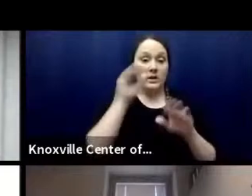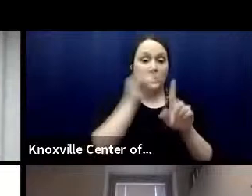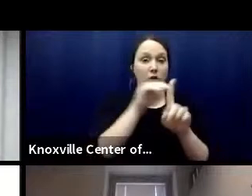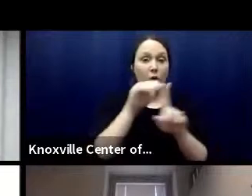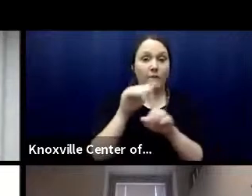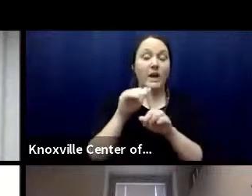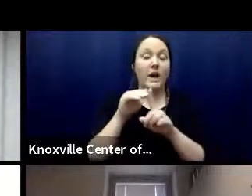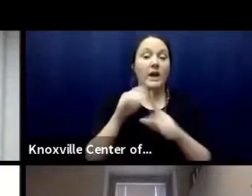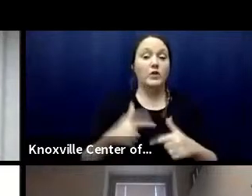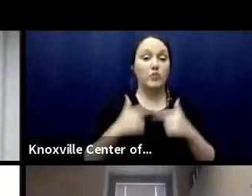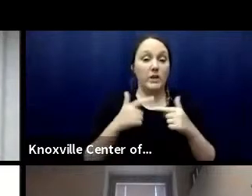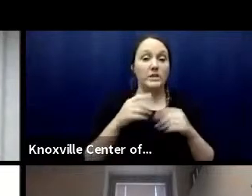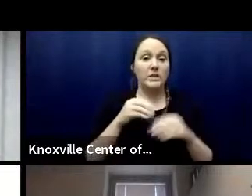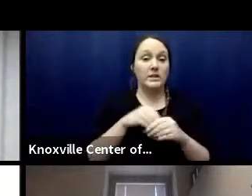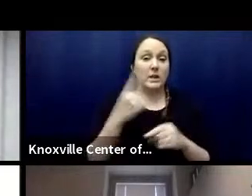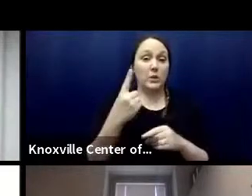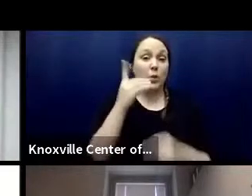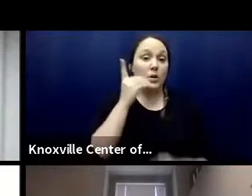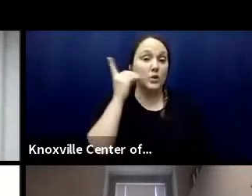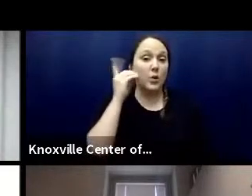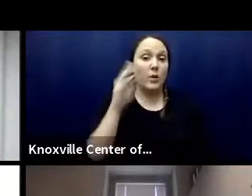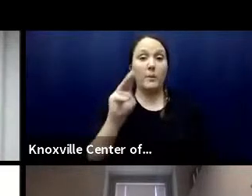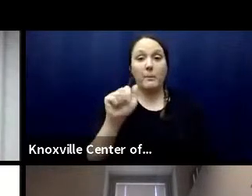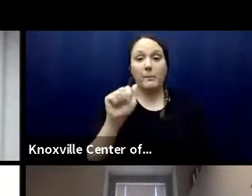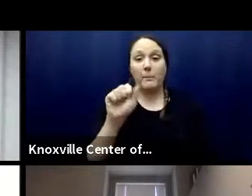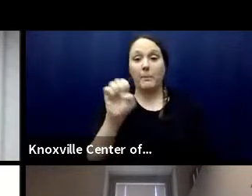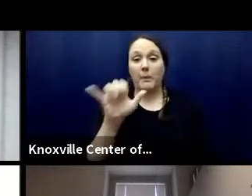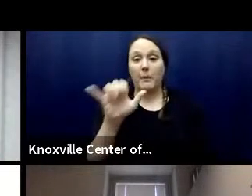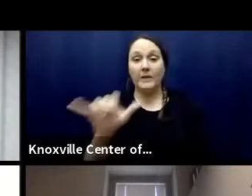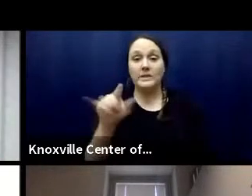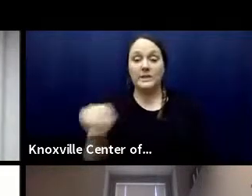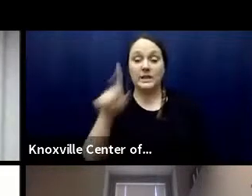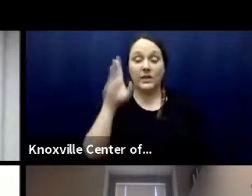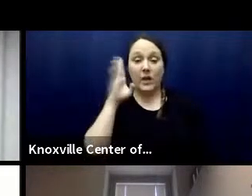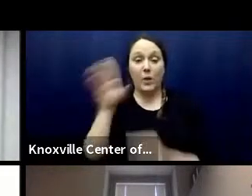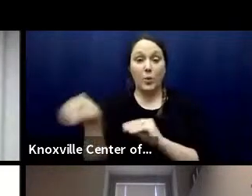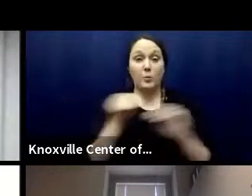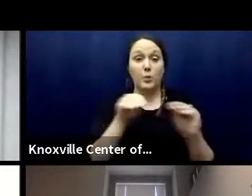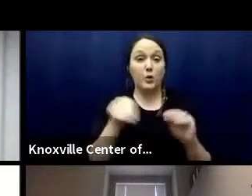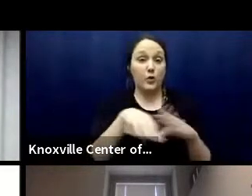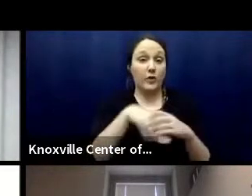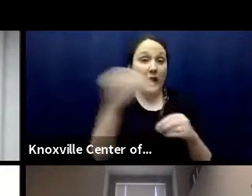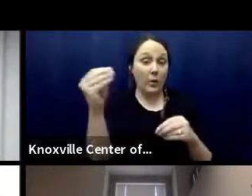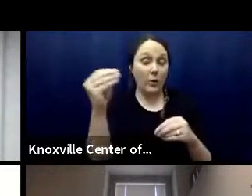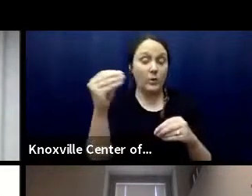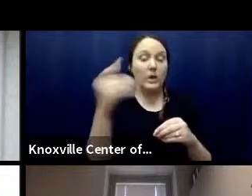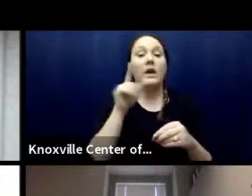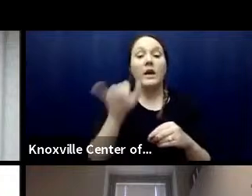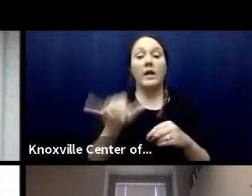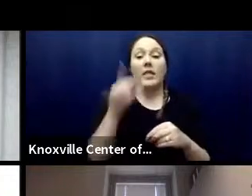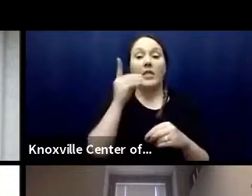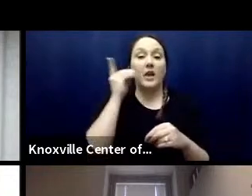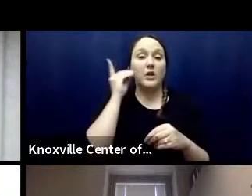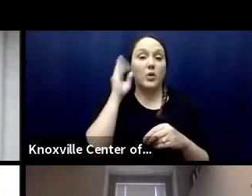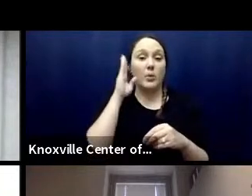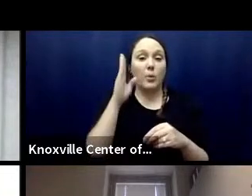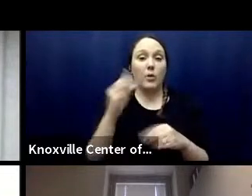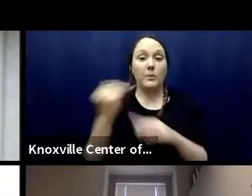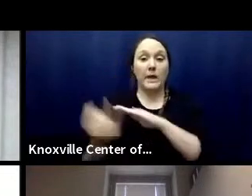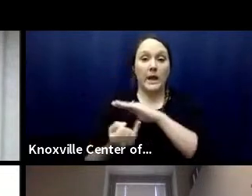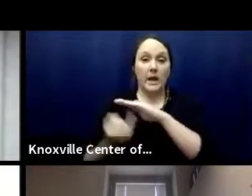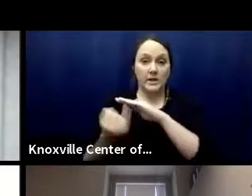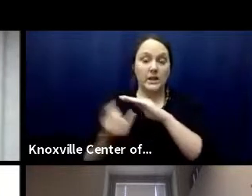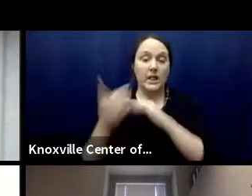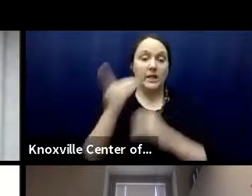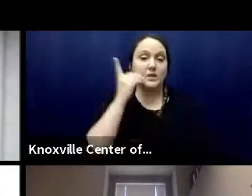notified residents in one of our dorms, Massey, that they would be moving out, and we will turn that entire dorm into an isolation dorm. That will